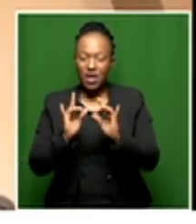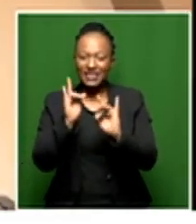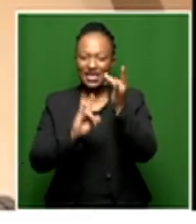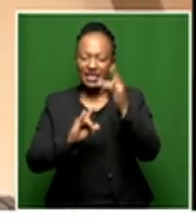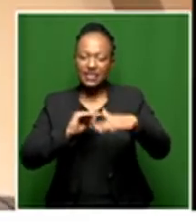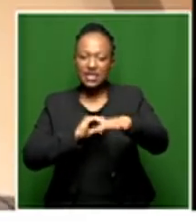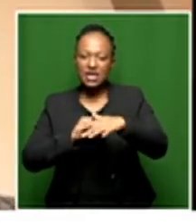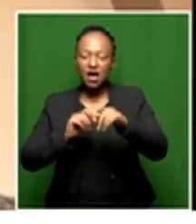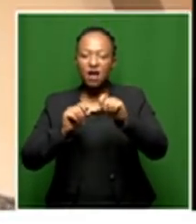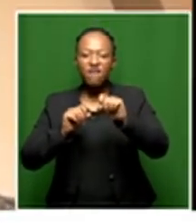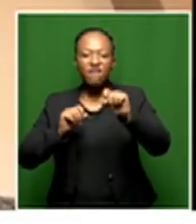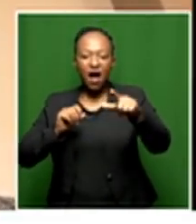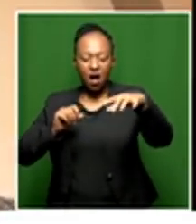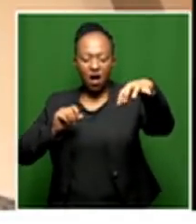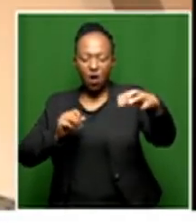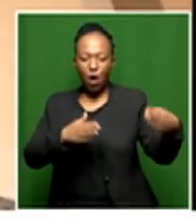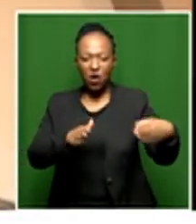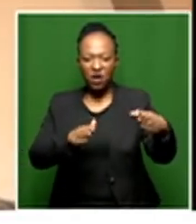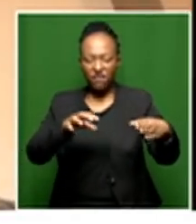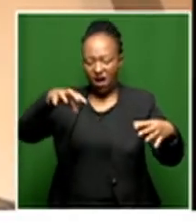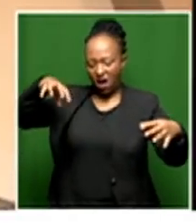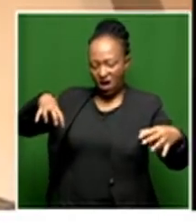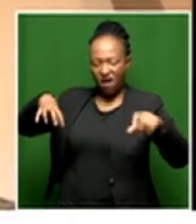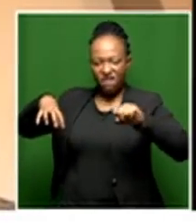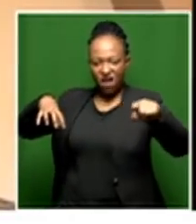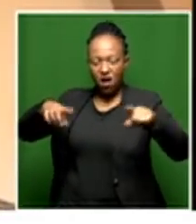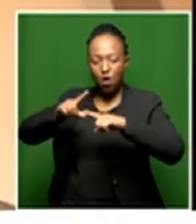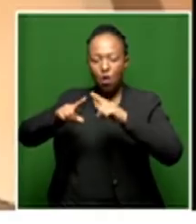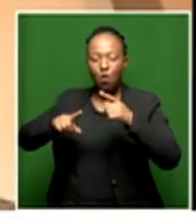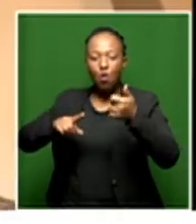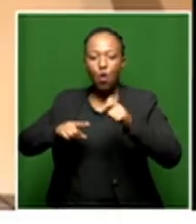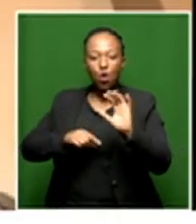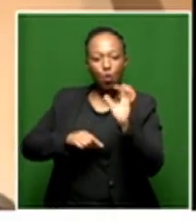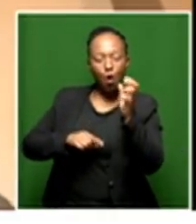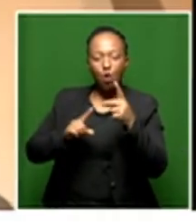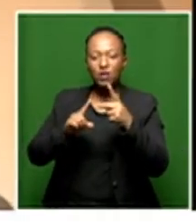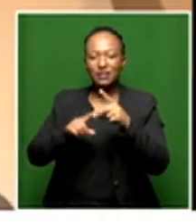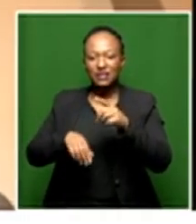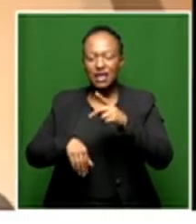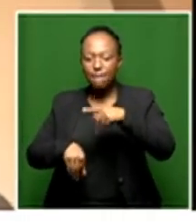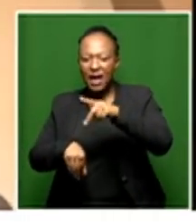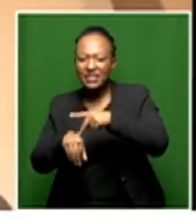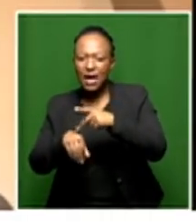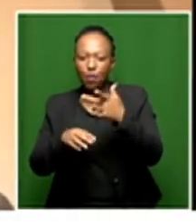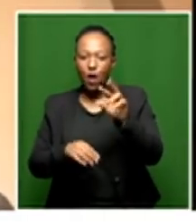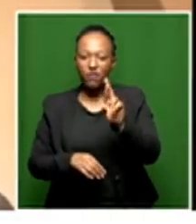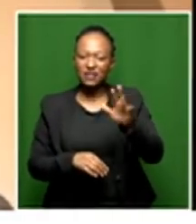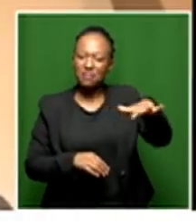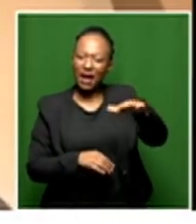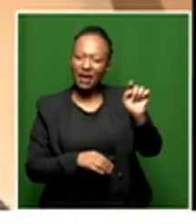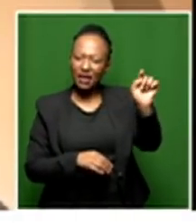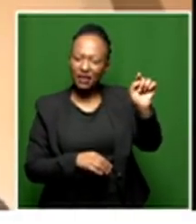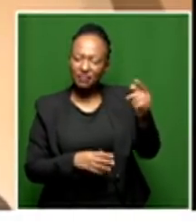built far away from the rivers, following the golds and platinums right up to Rustenburg.